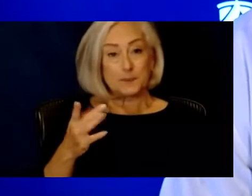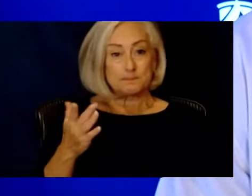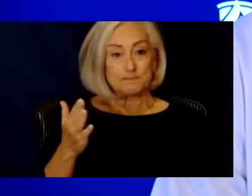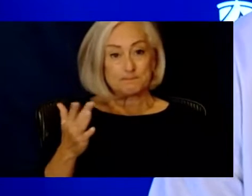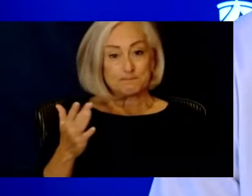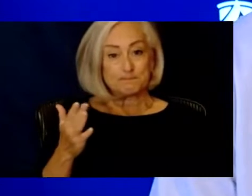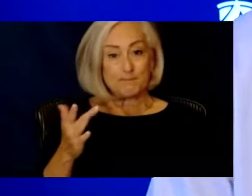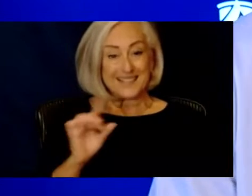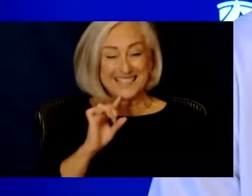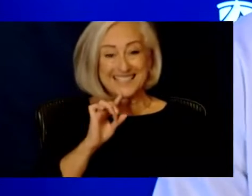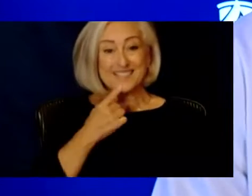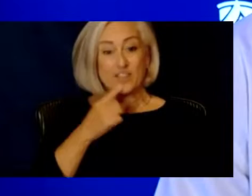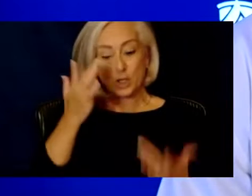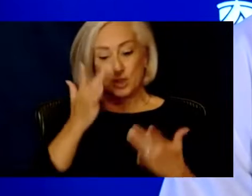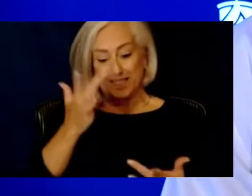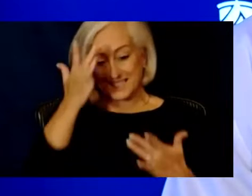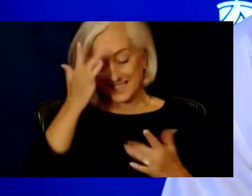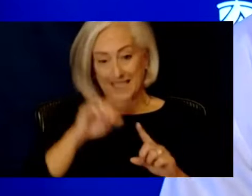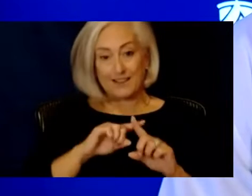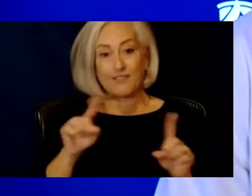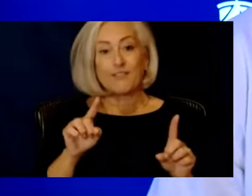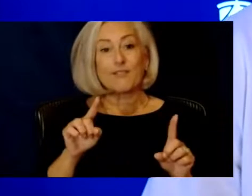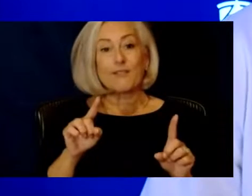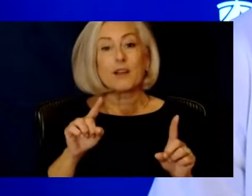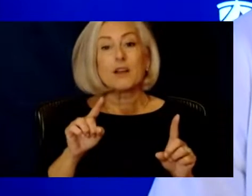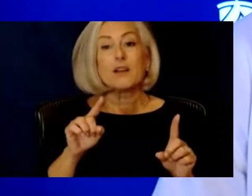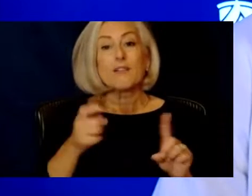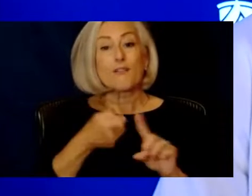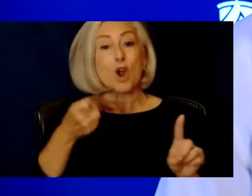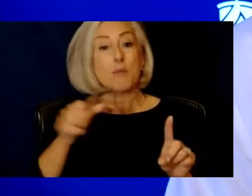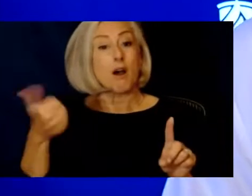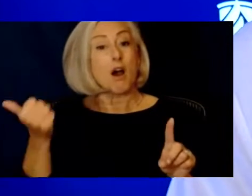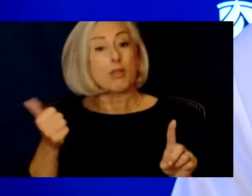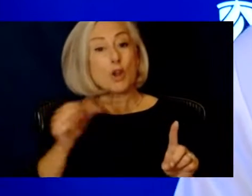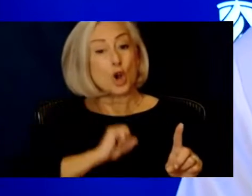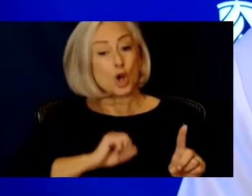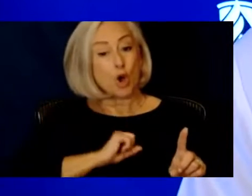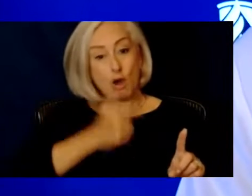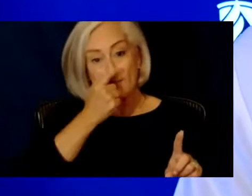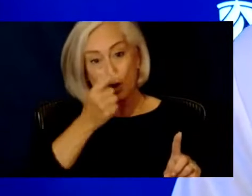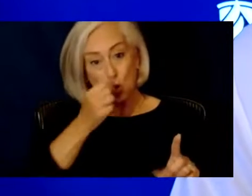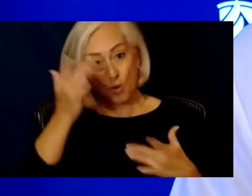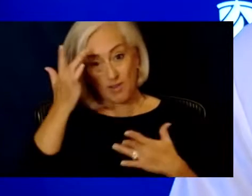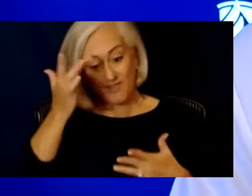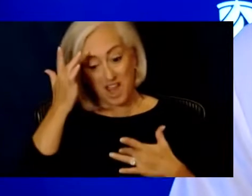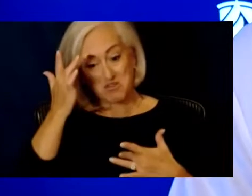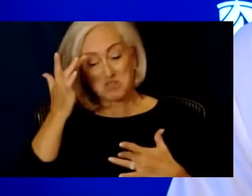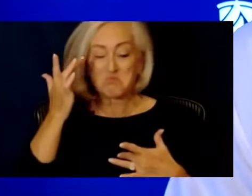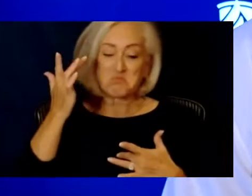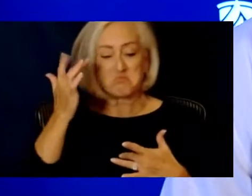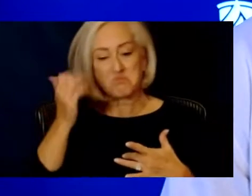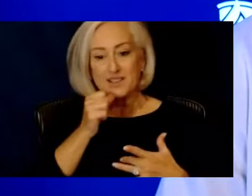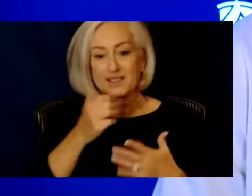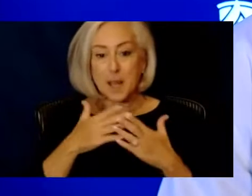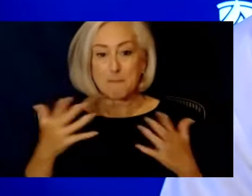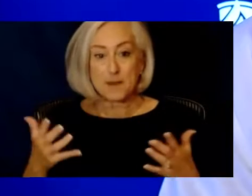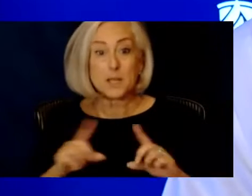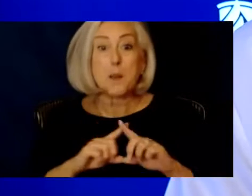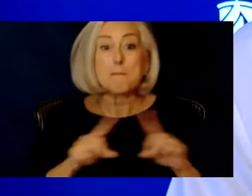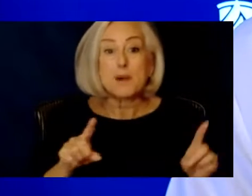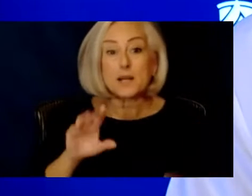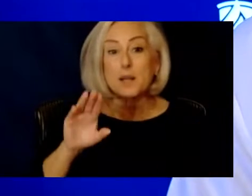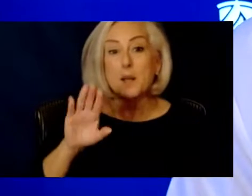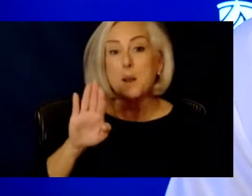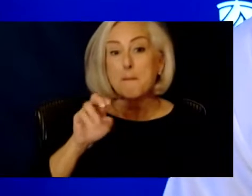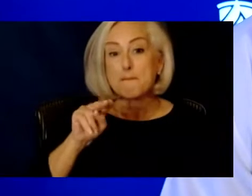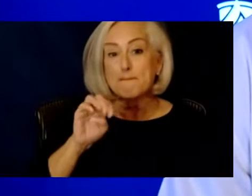severe disease from these other cough and cold viruses? Not much. However, when I'm seeing those bone marrow transplant patients who have no immunity at